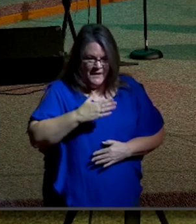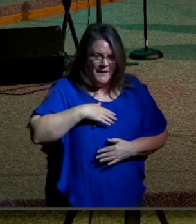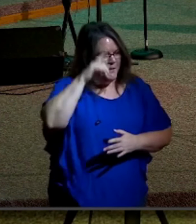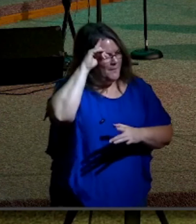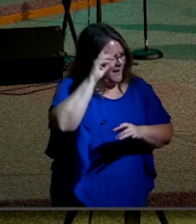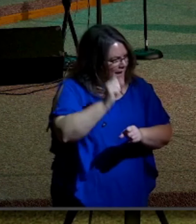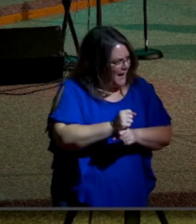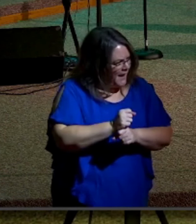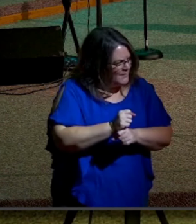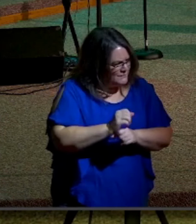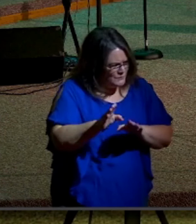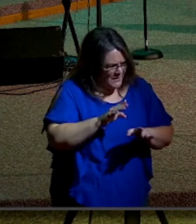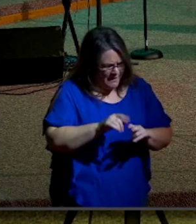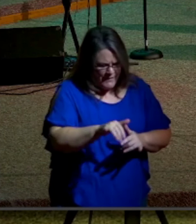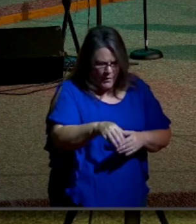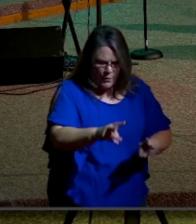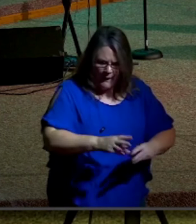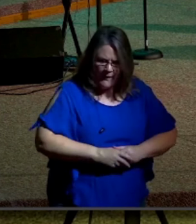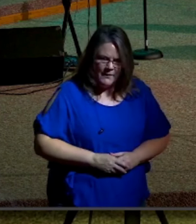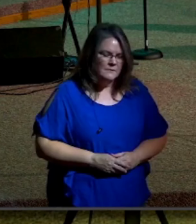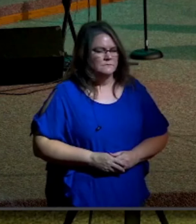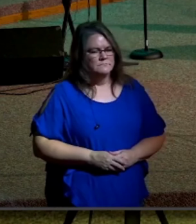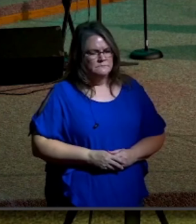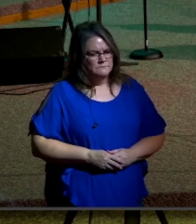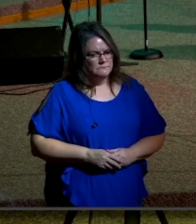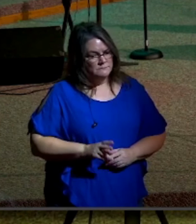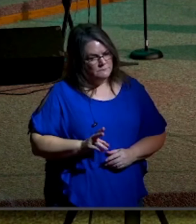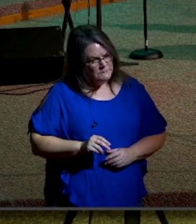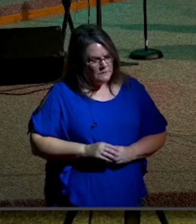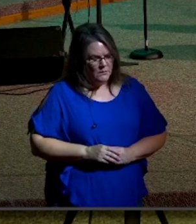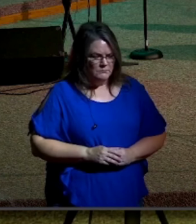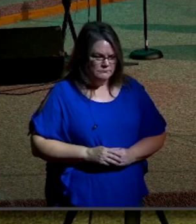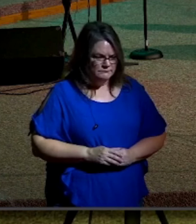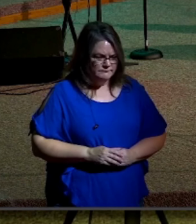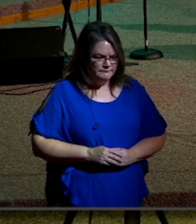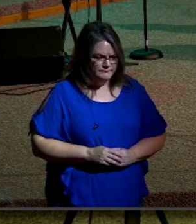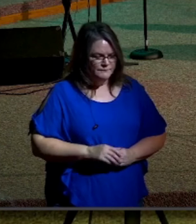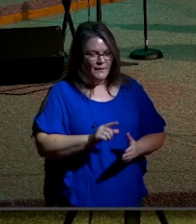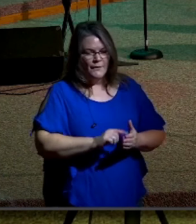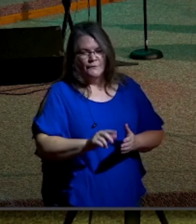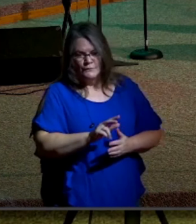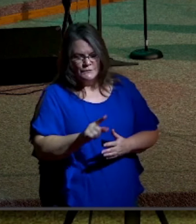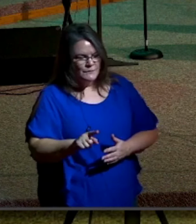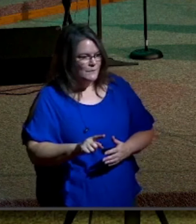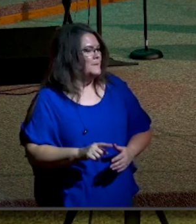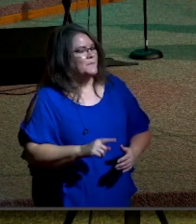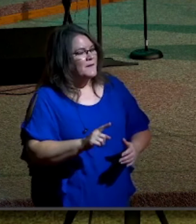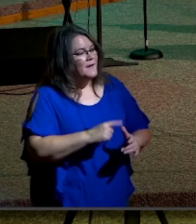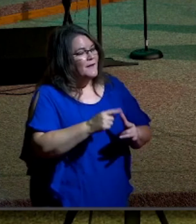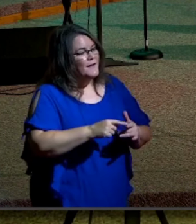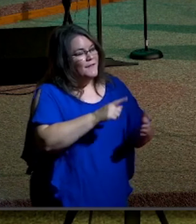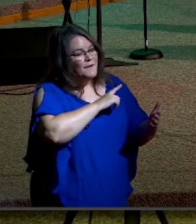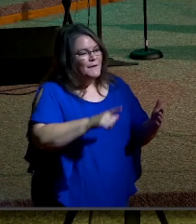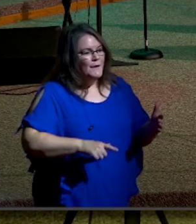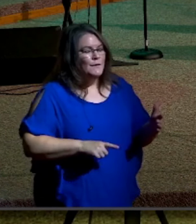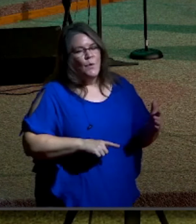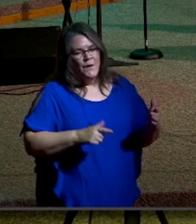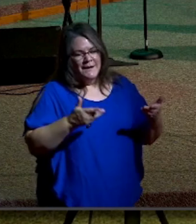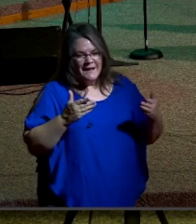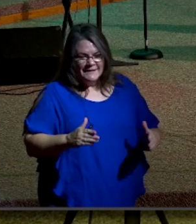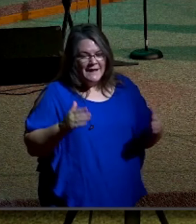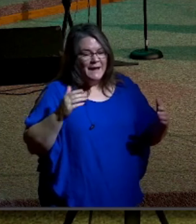way?" And he said, "No." Verse 31. Then the Lord opened the eyes of Balaam, and he saw